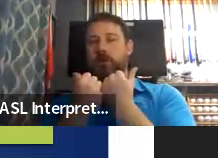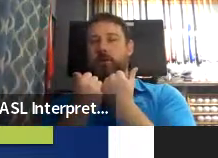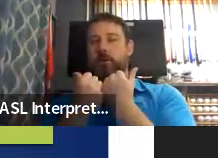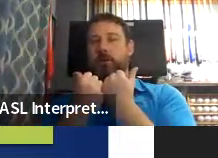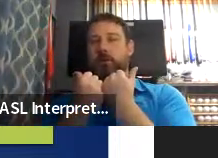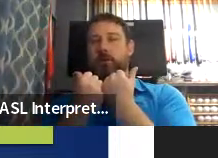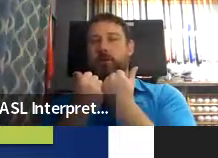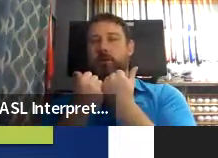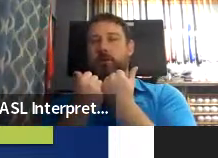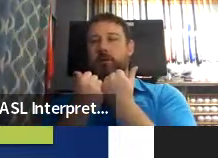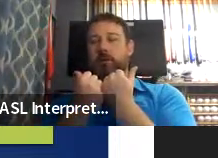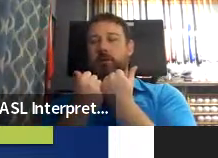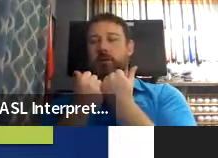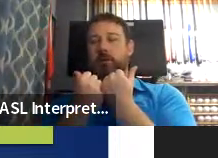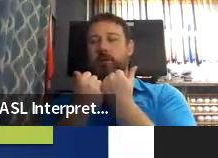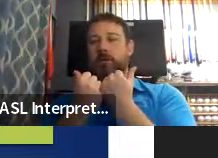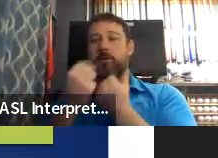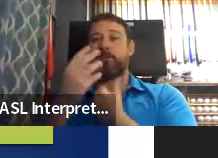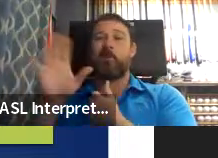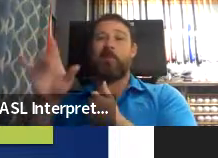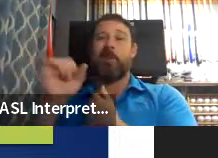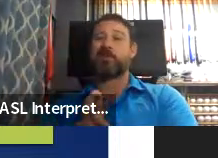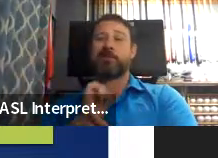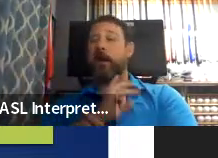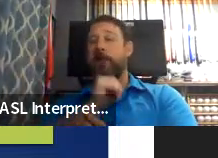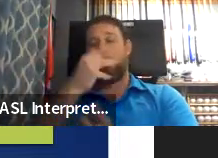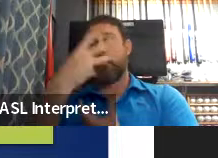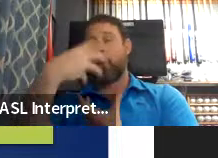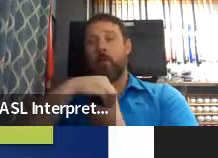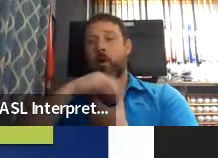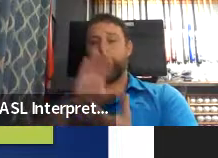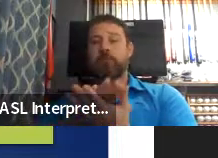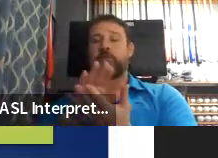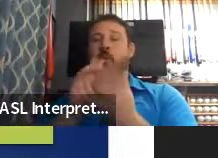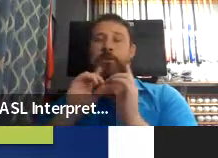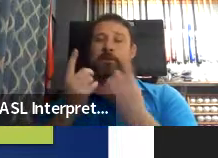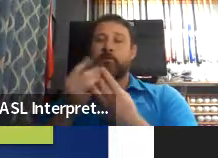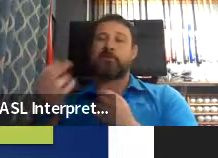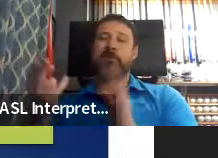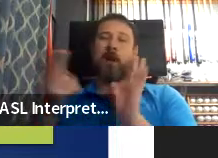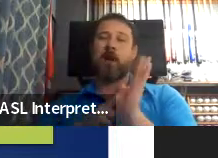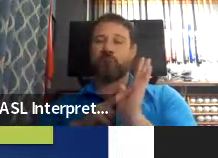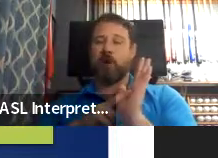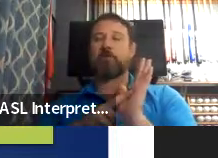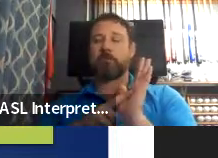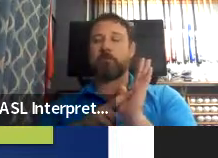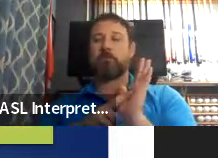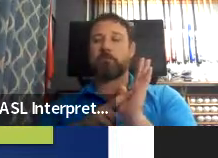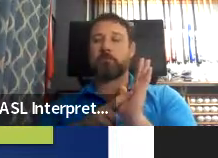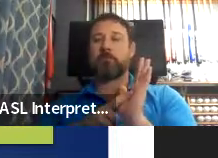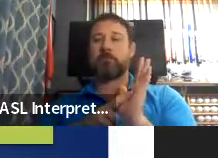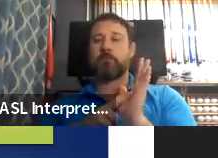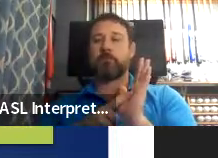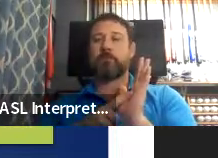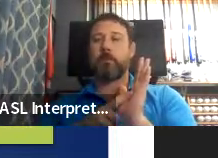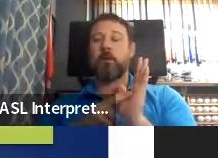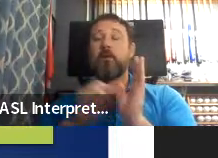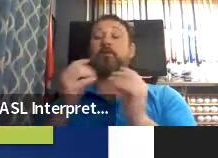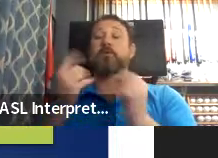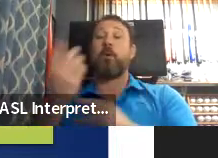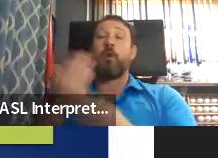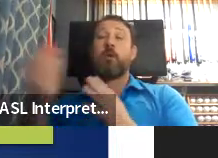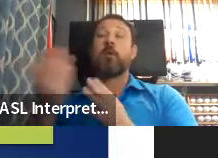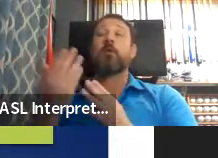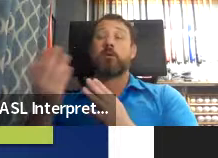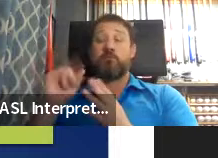so their staff are not part of the school district. They're contracted with the school district. So one of the things a school nurse